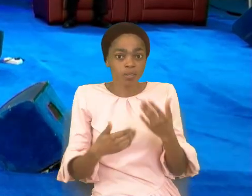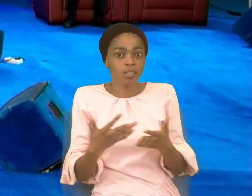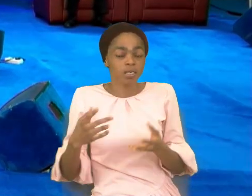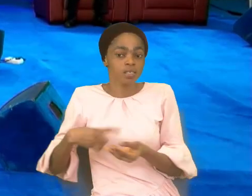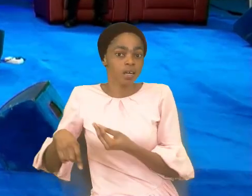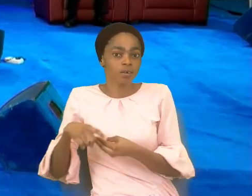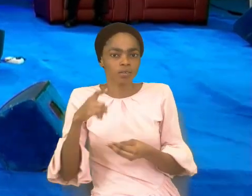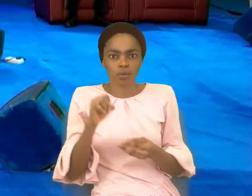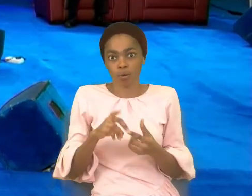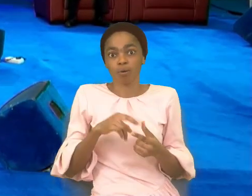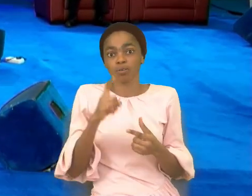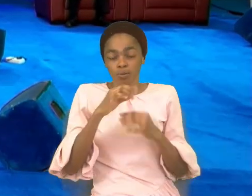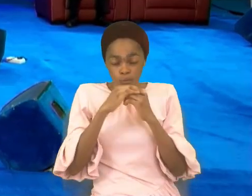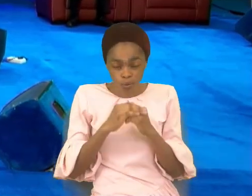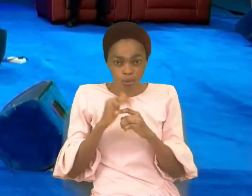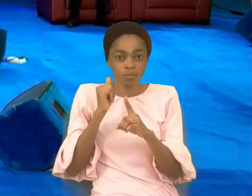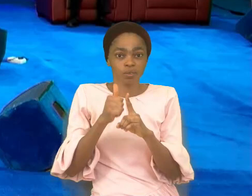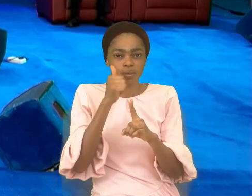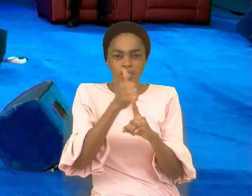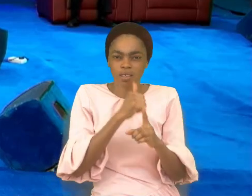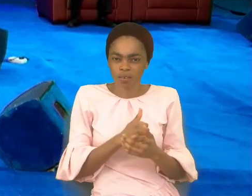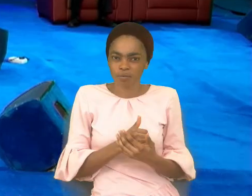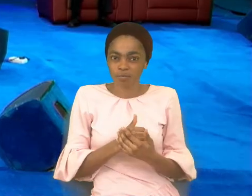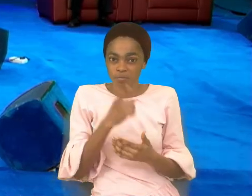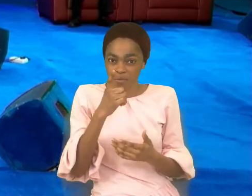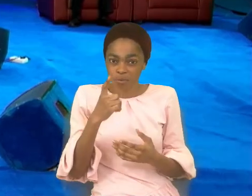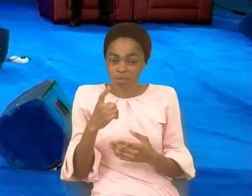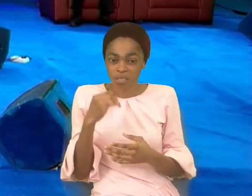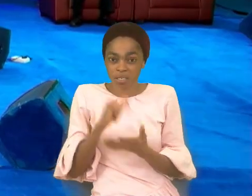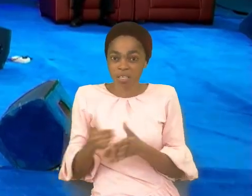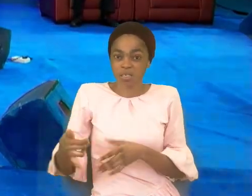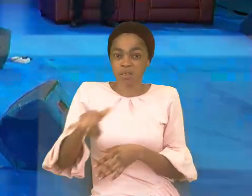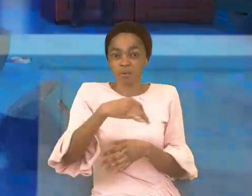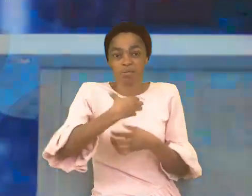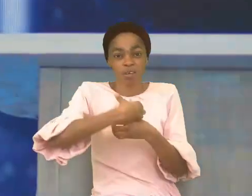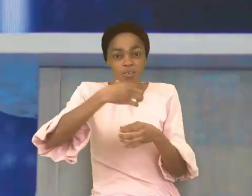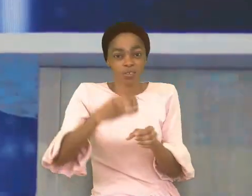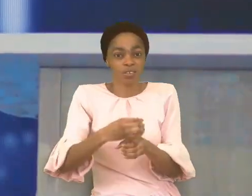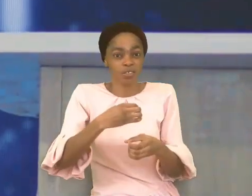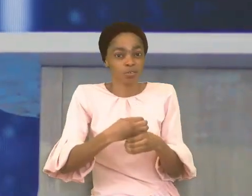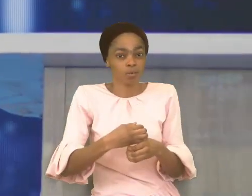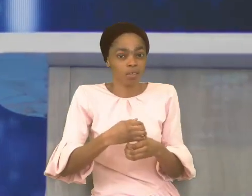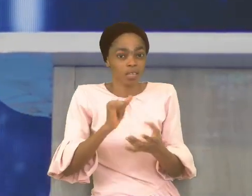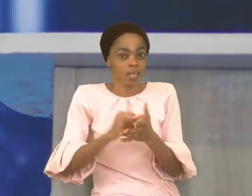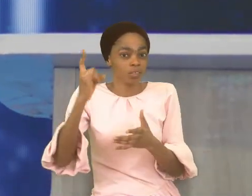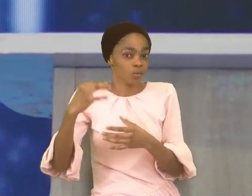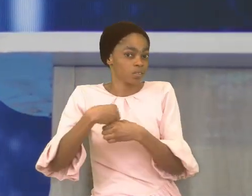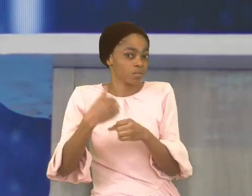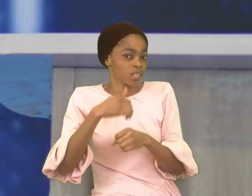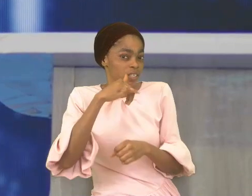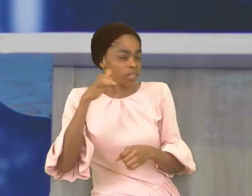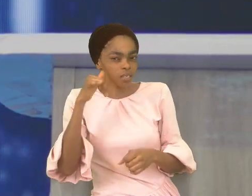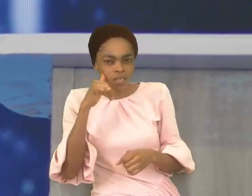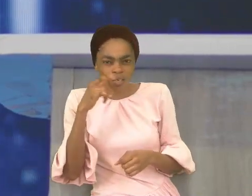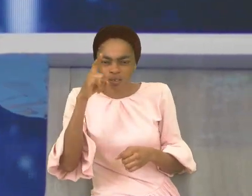of yesterday. They worship the creature more than the Creator, who is blessed